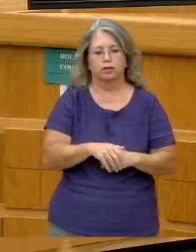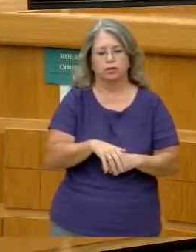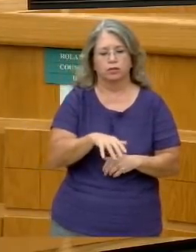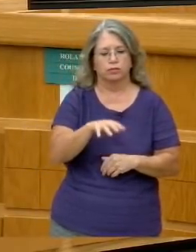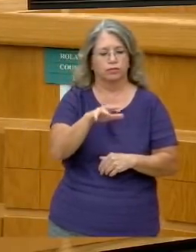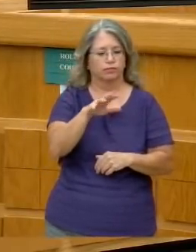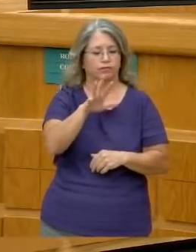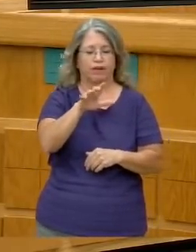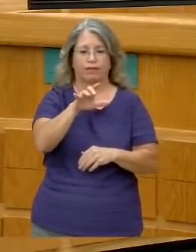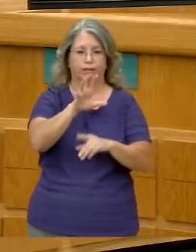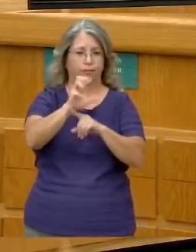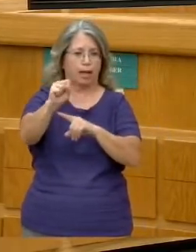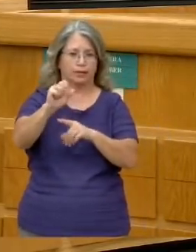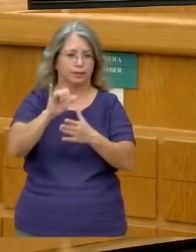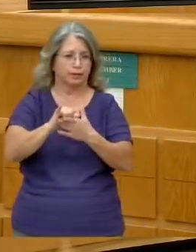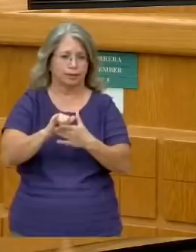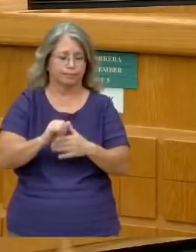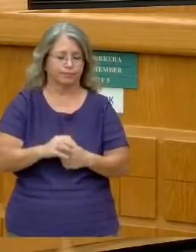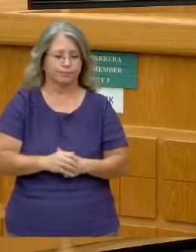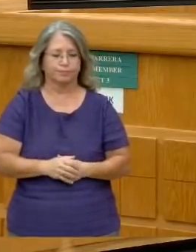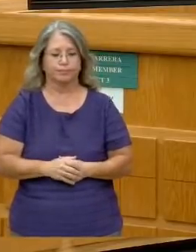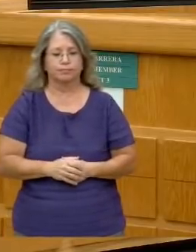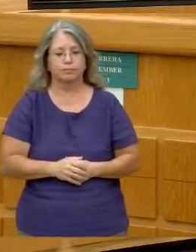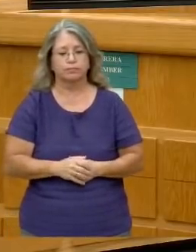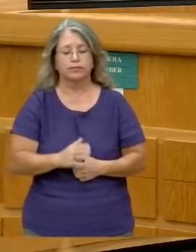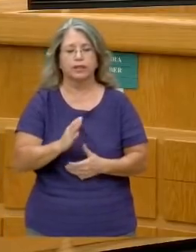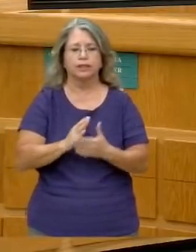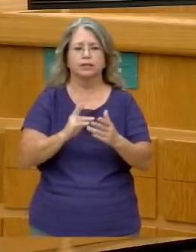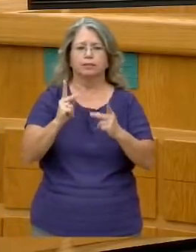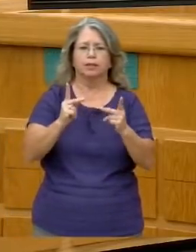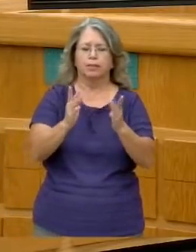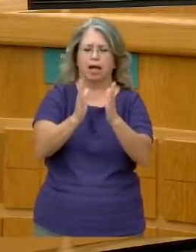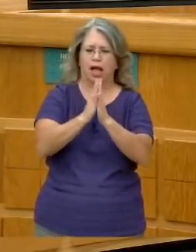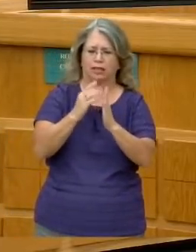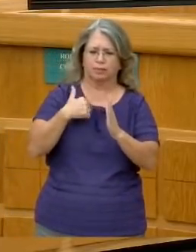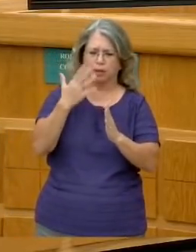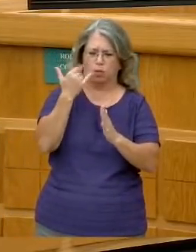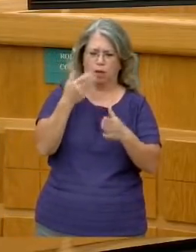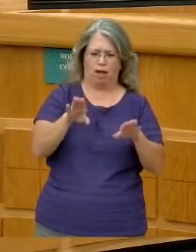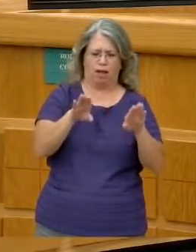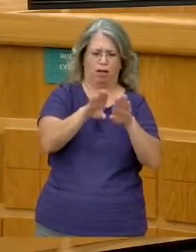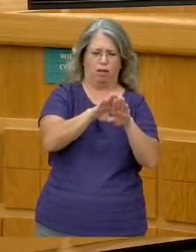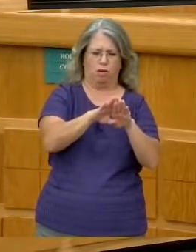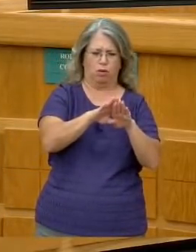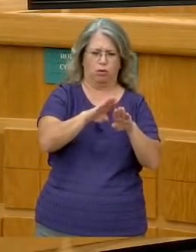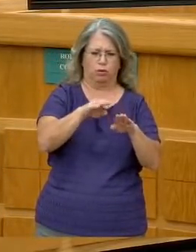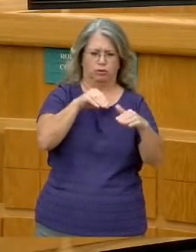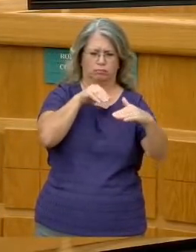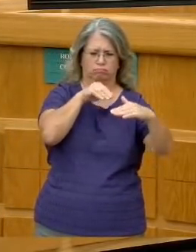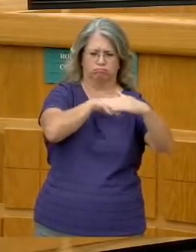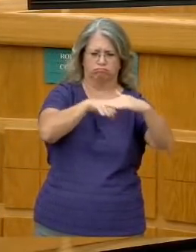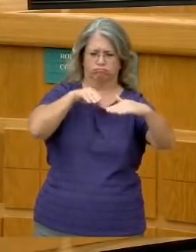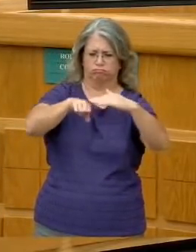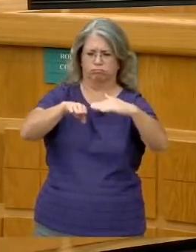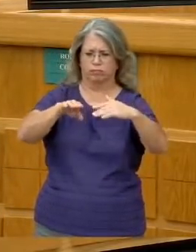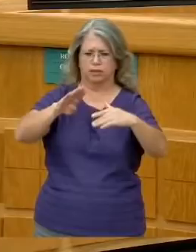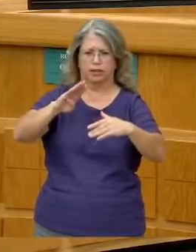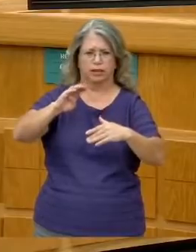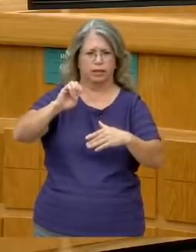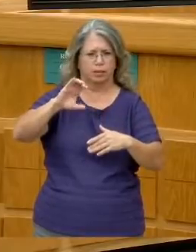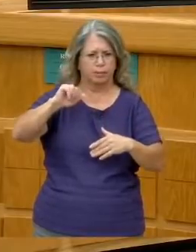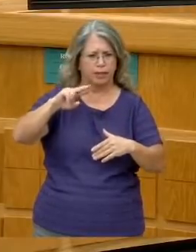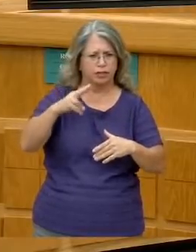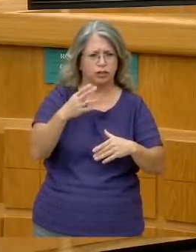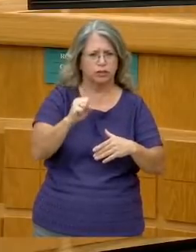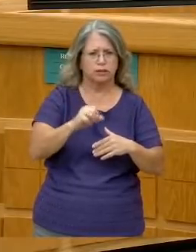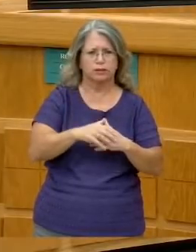any question. I've had some people ask why close access to the beaches and the swimming pools and splash pads.